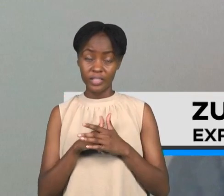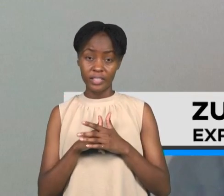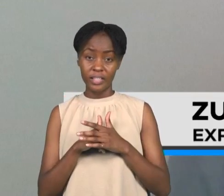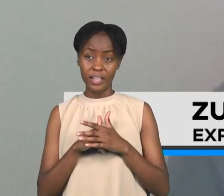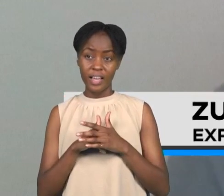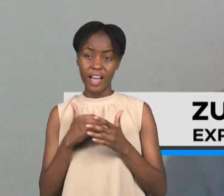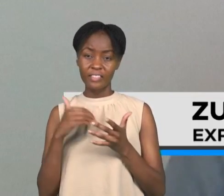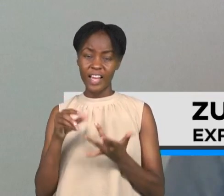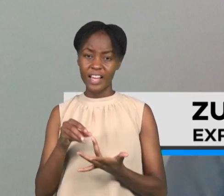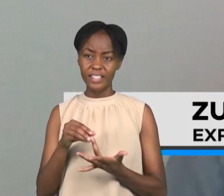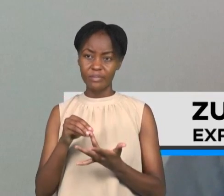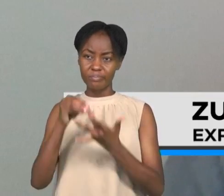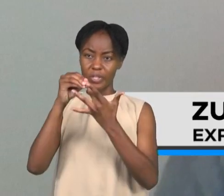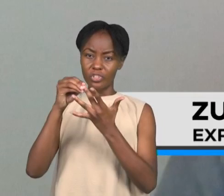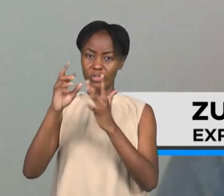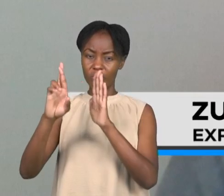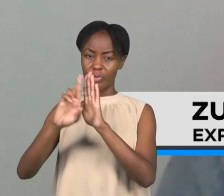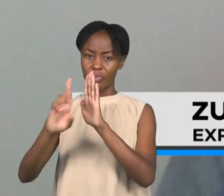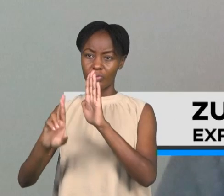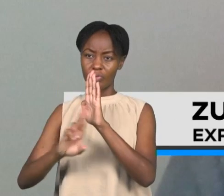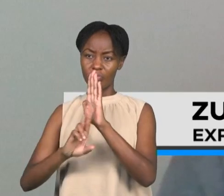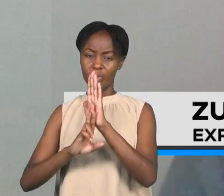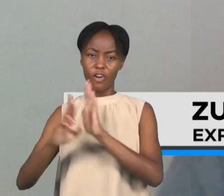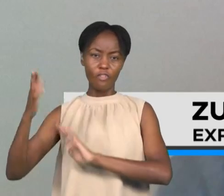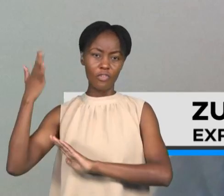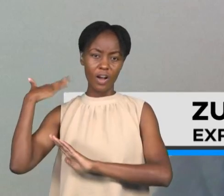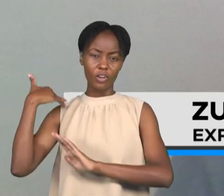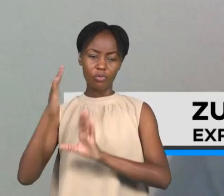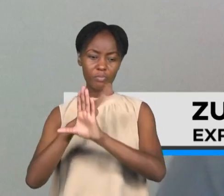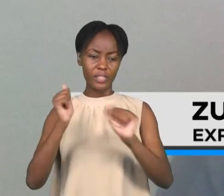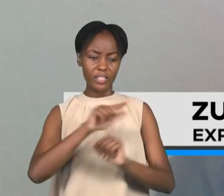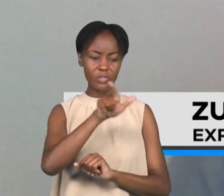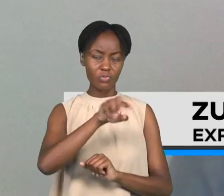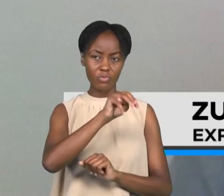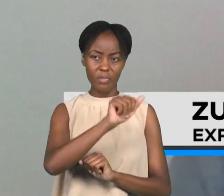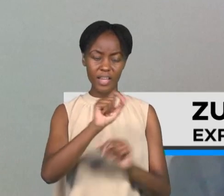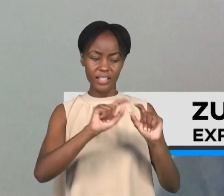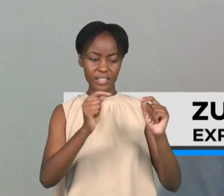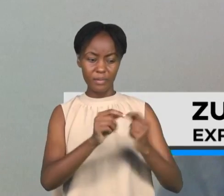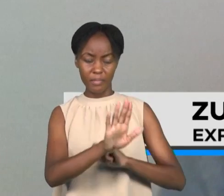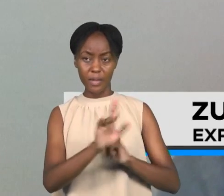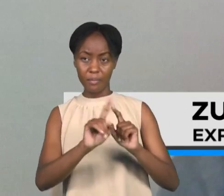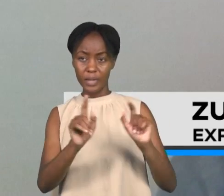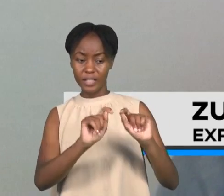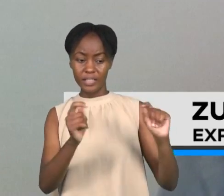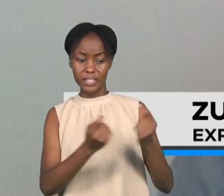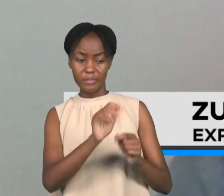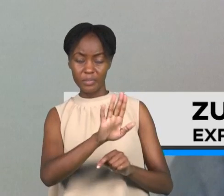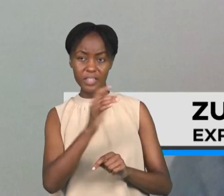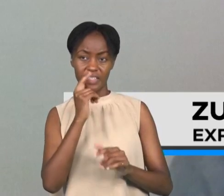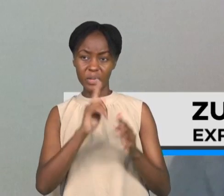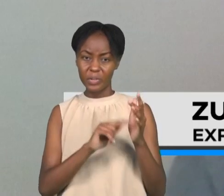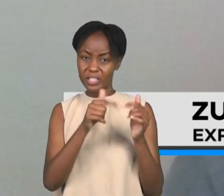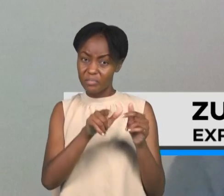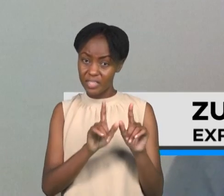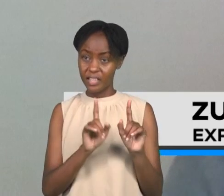exceptional rule that applies to former President Zuma and his team. Former President Zuma's claim that he's not subject to the power of the